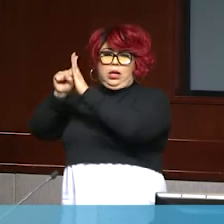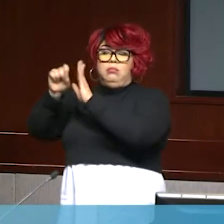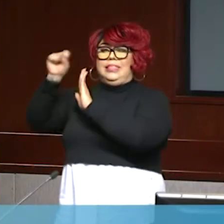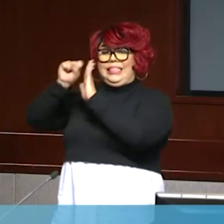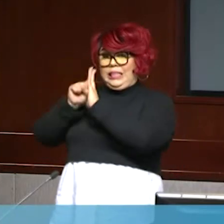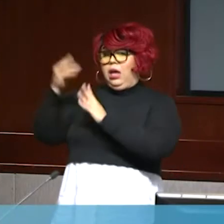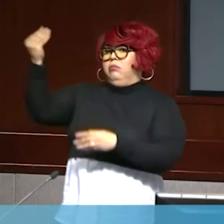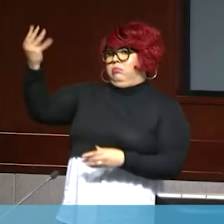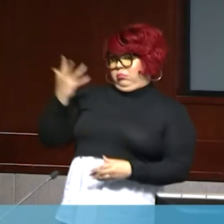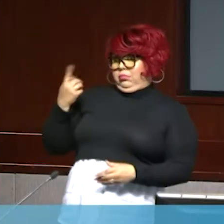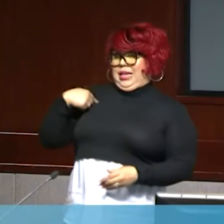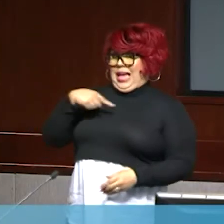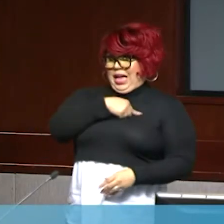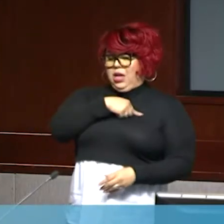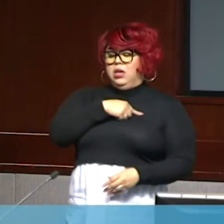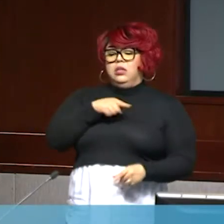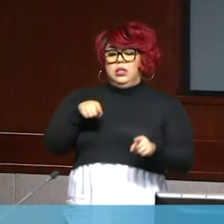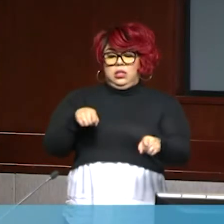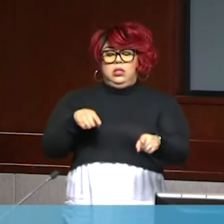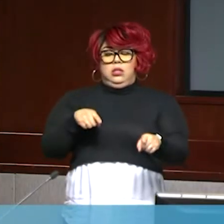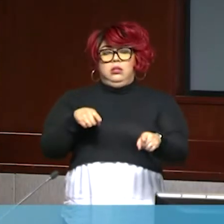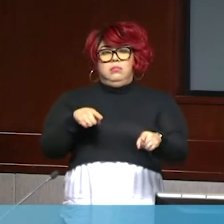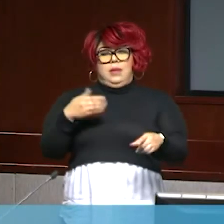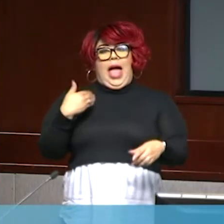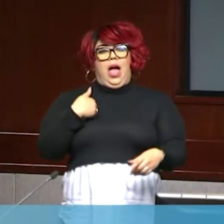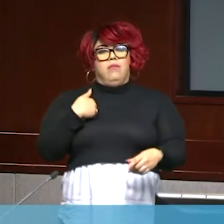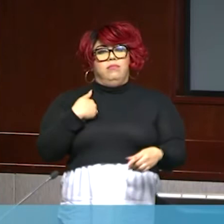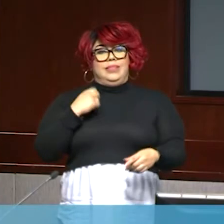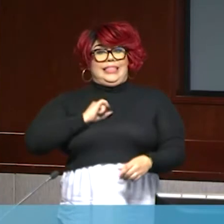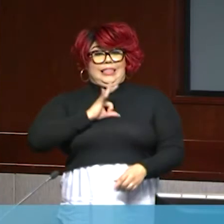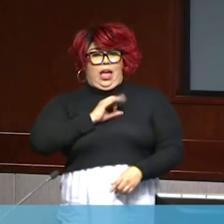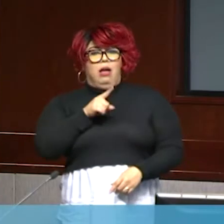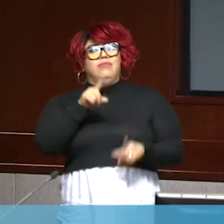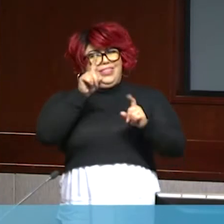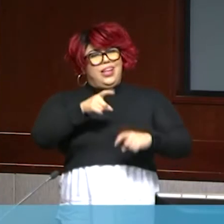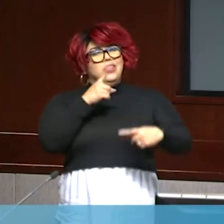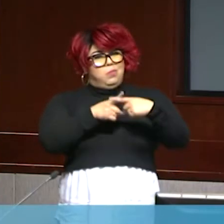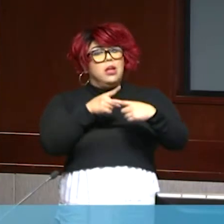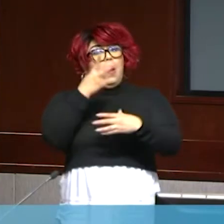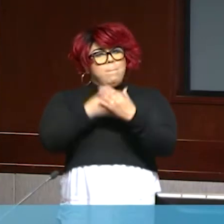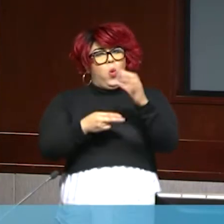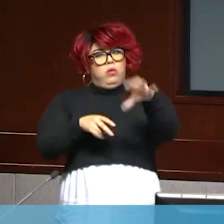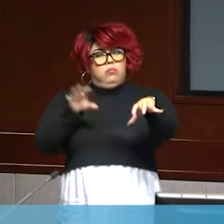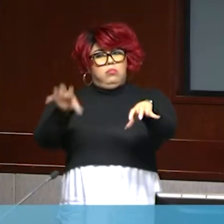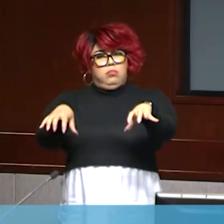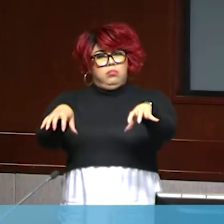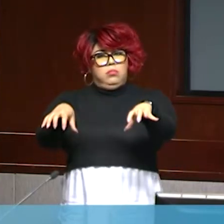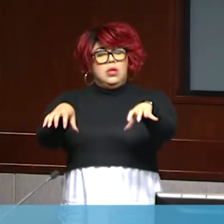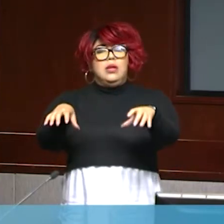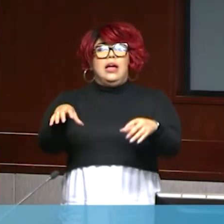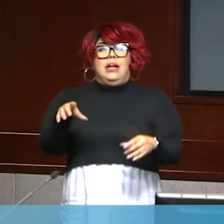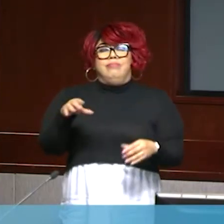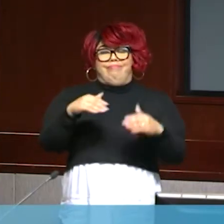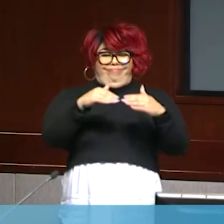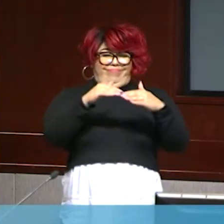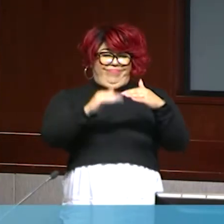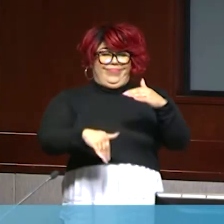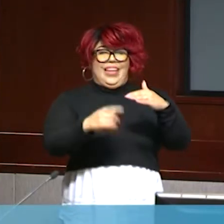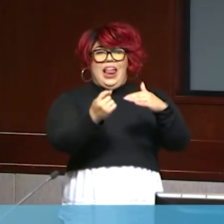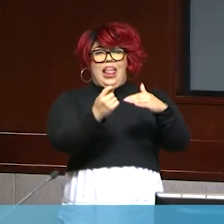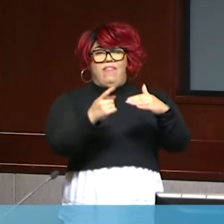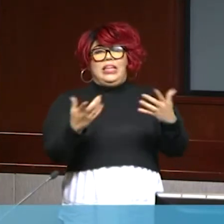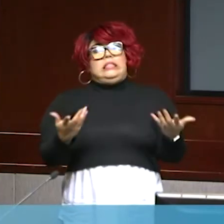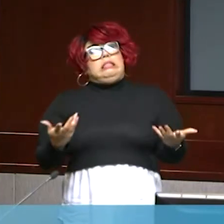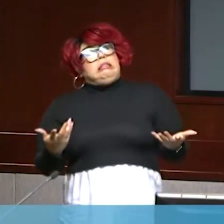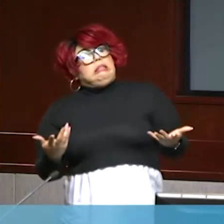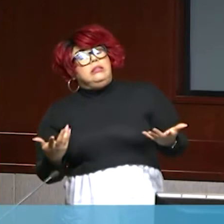there's positive healthcare workers at both sites. The data I show is less than 11. That's how they report it to us. So I